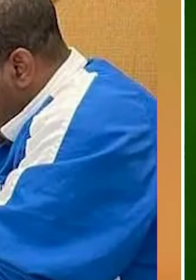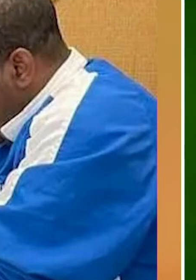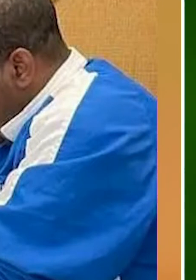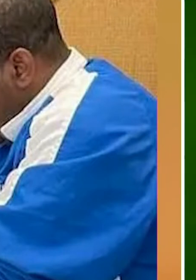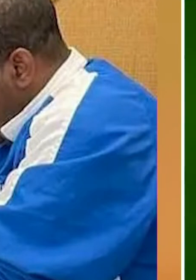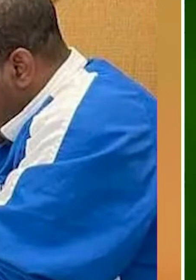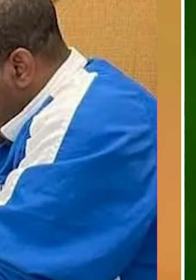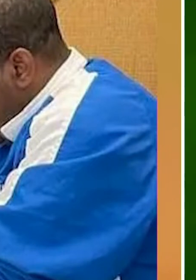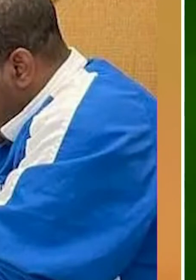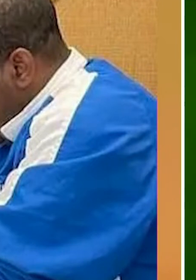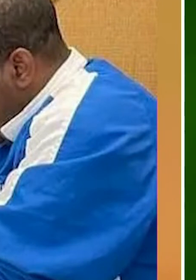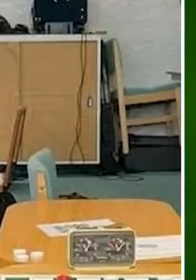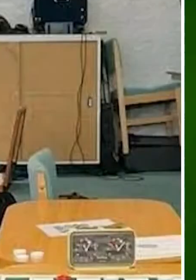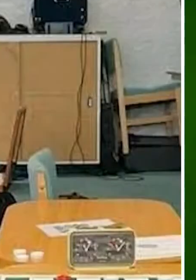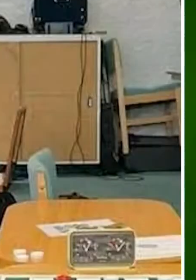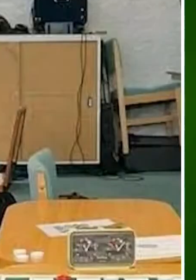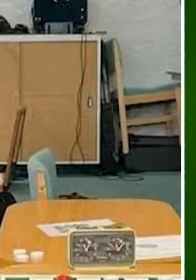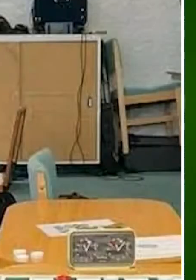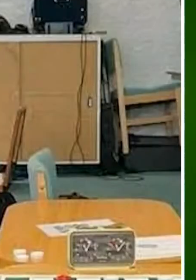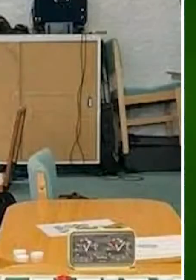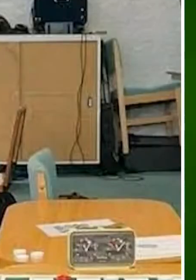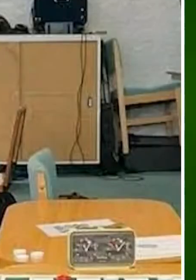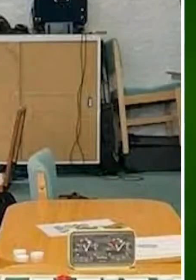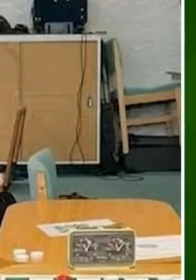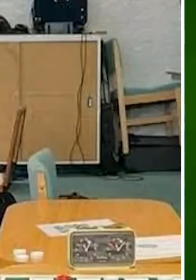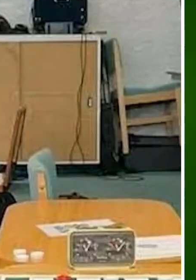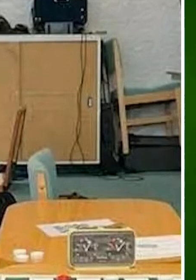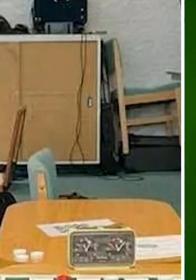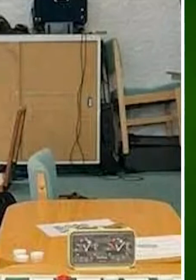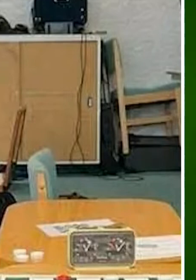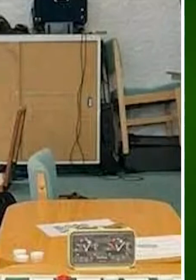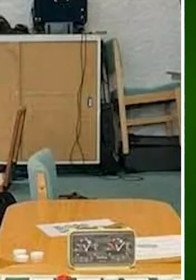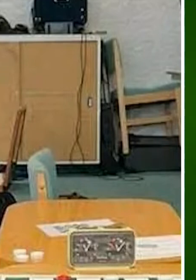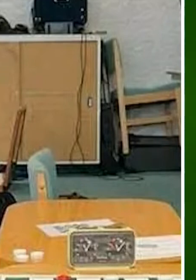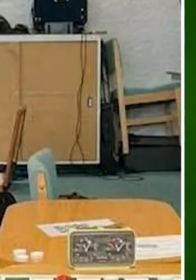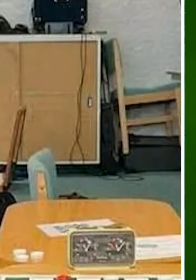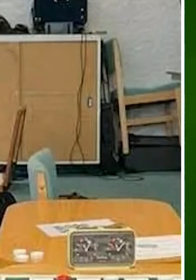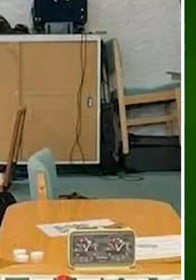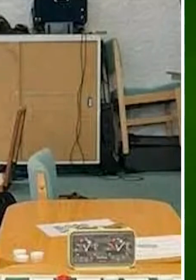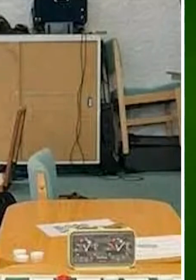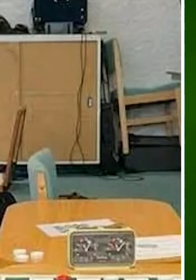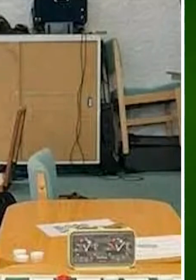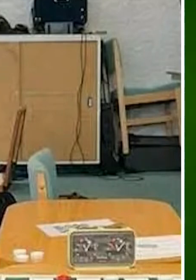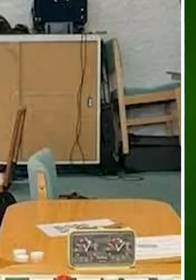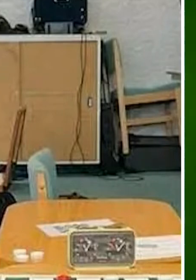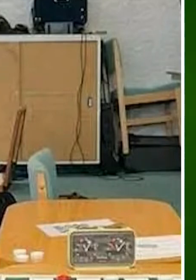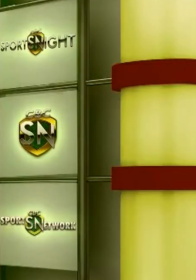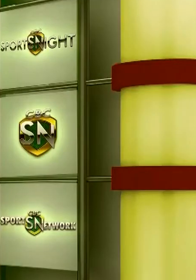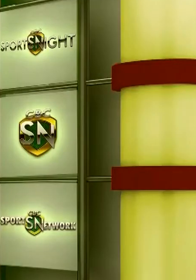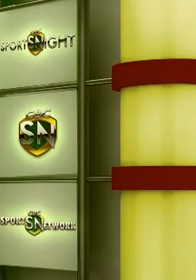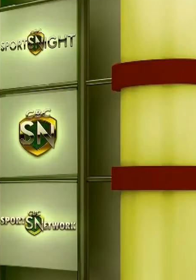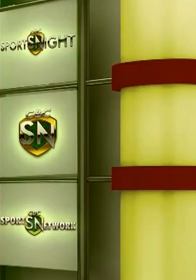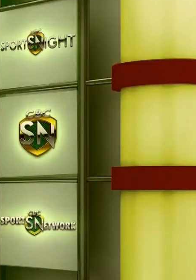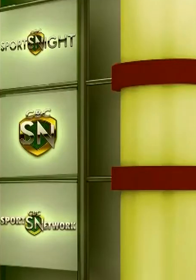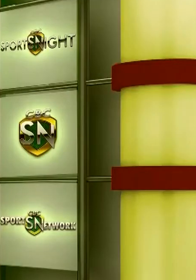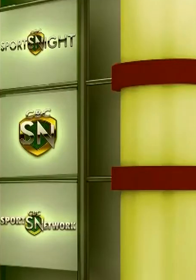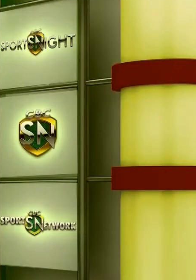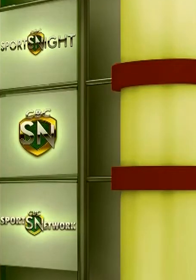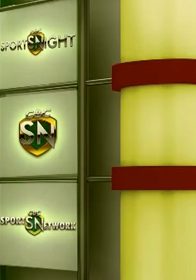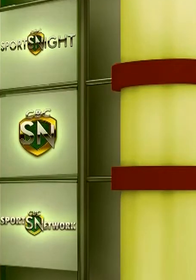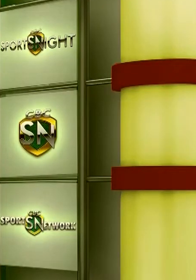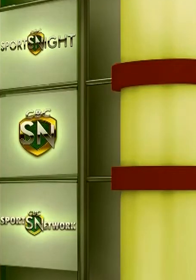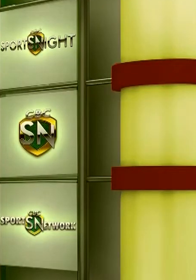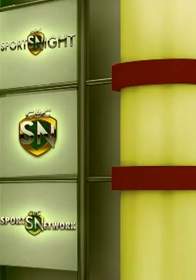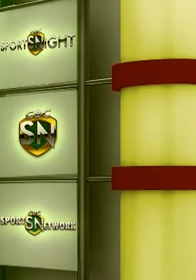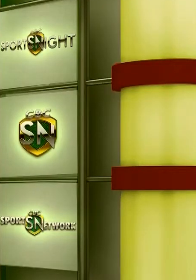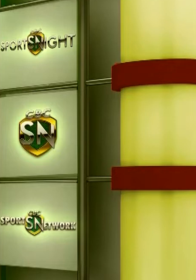of Ireland. All 3 men will be back in action on the boards tomorrow. Well, Julian Belgrave was the standout performer